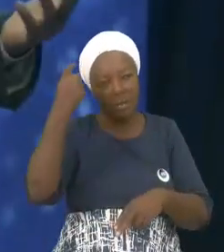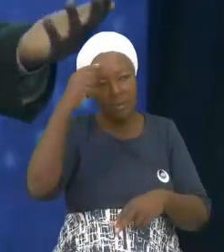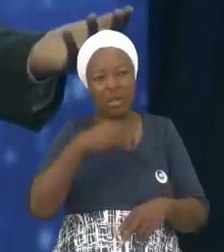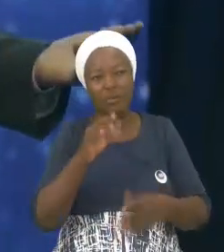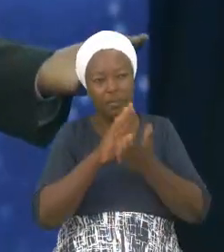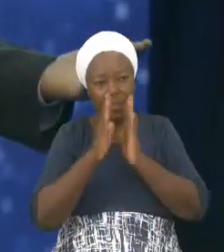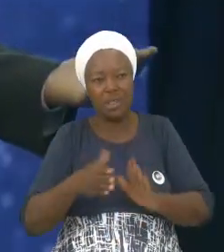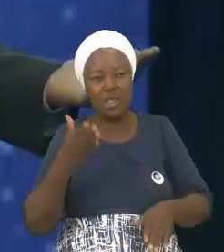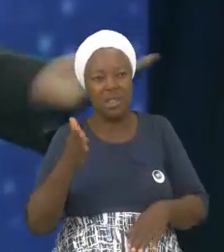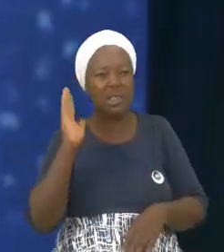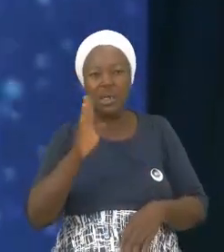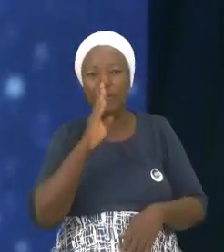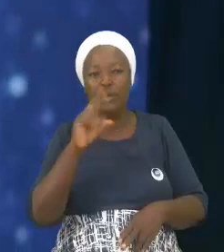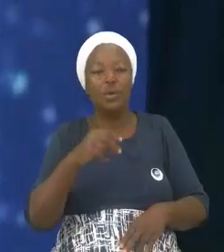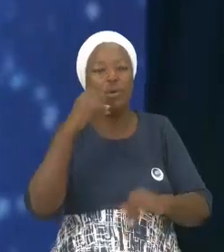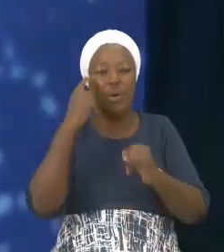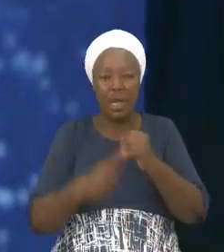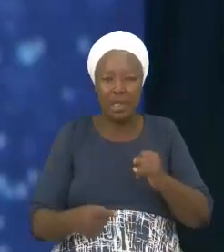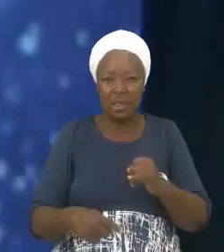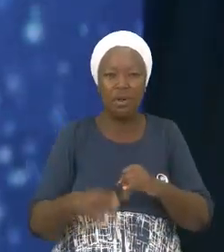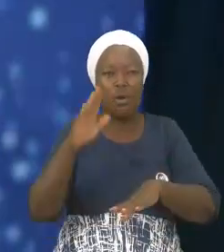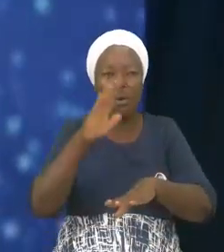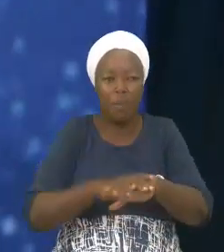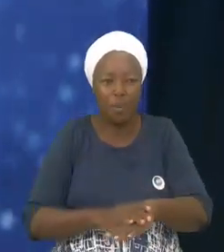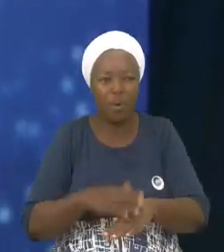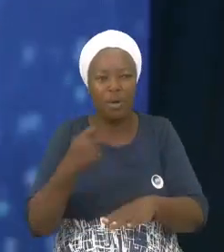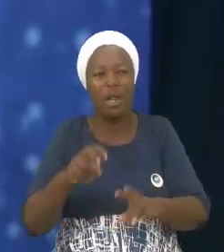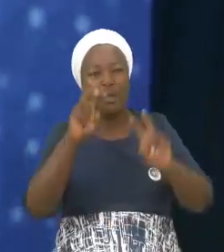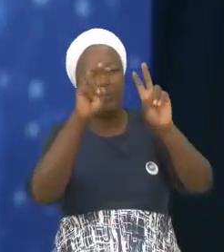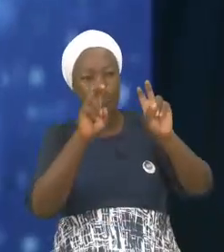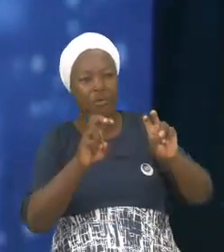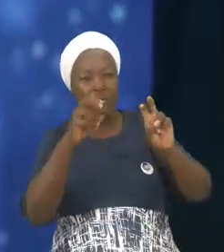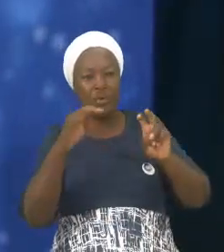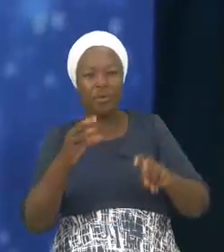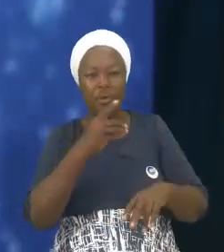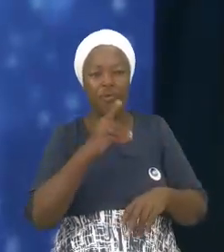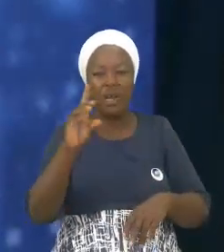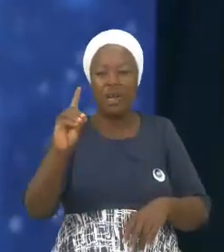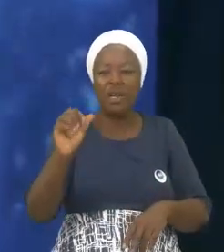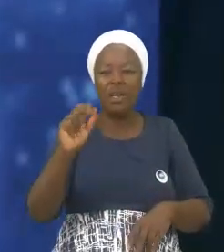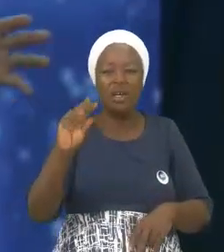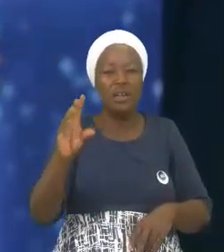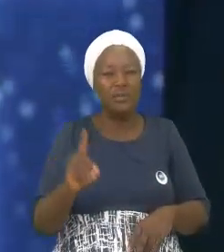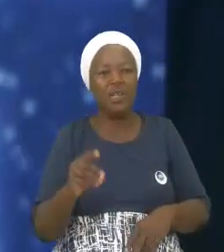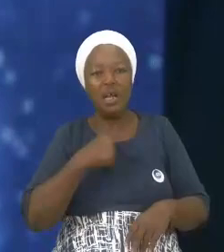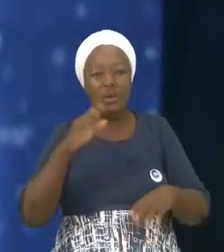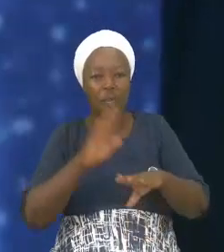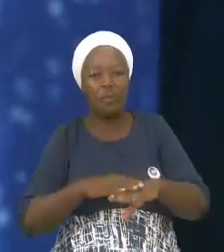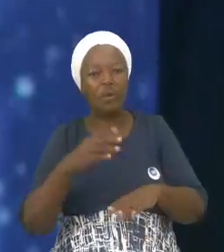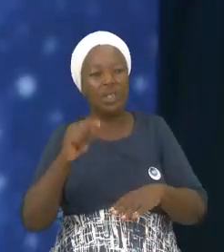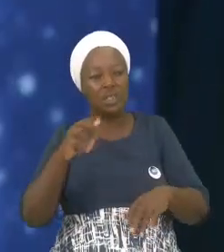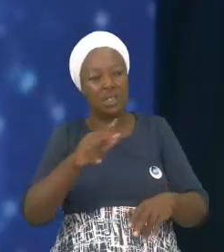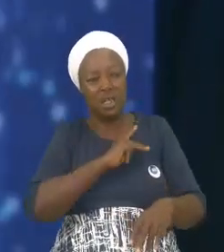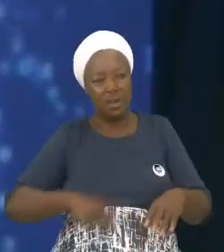no end upon the throne of David and upon his kingdom to order it. It